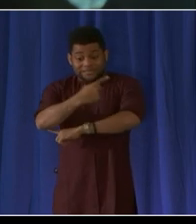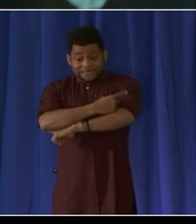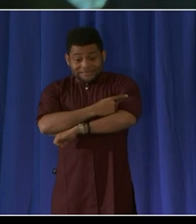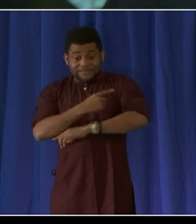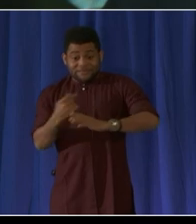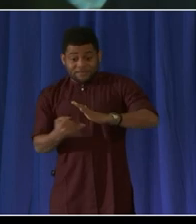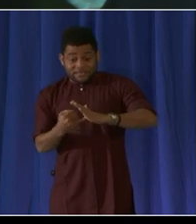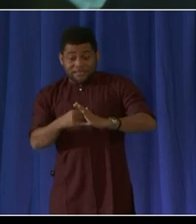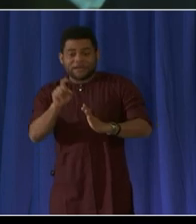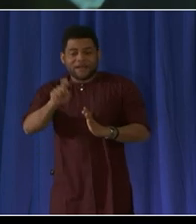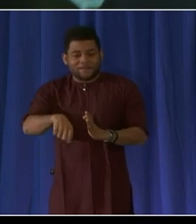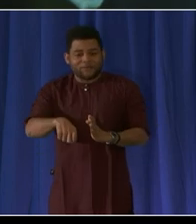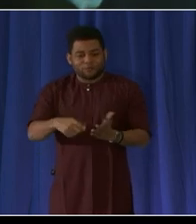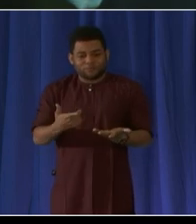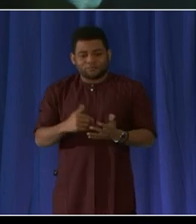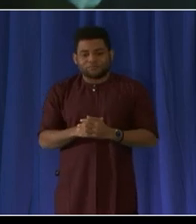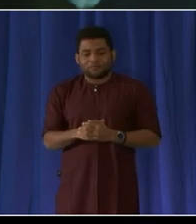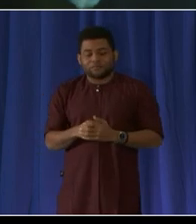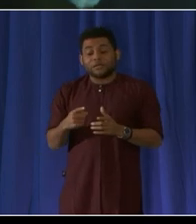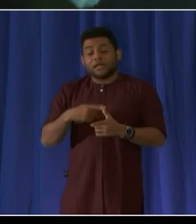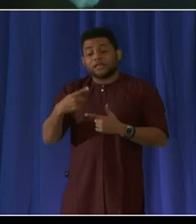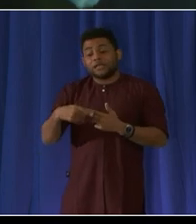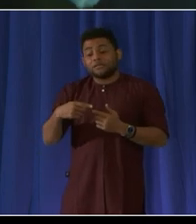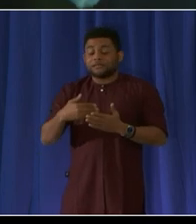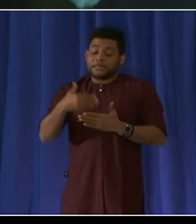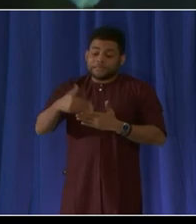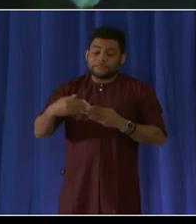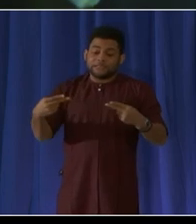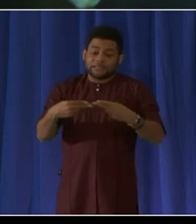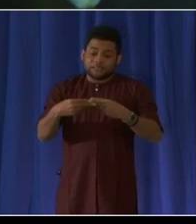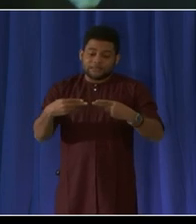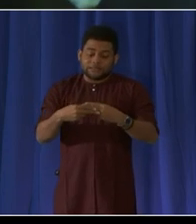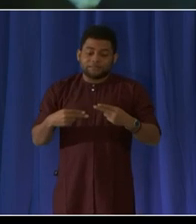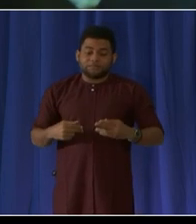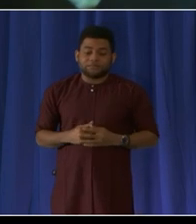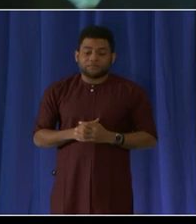full 10 days of isolation. Next slide.